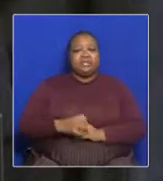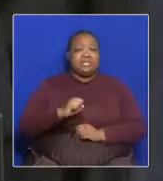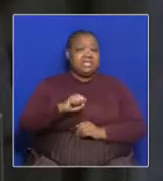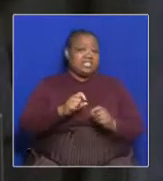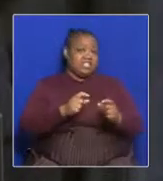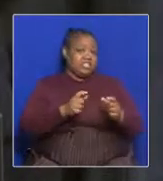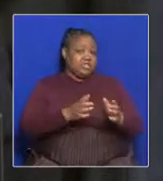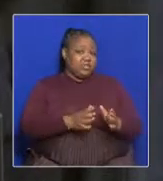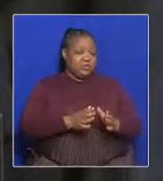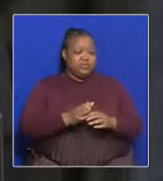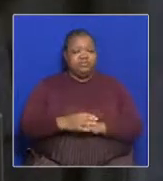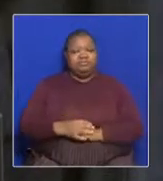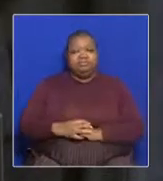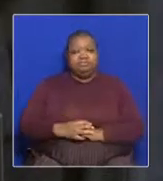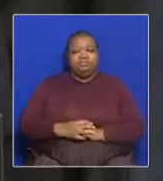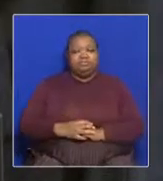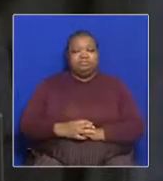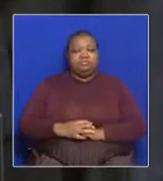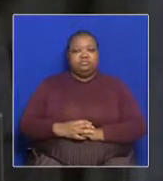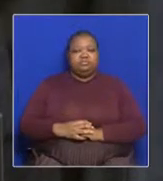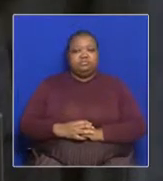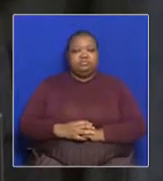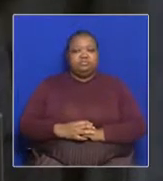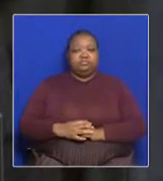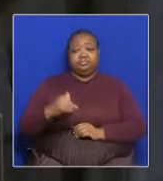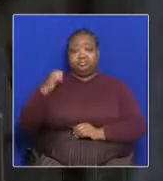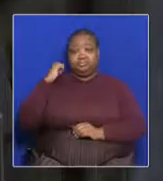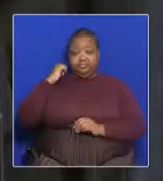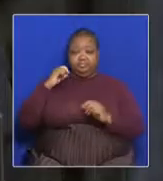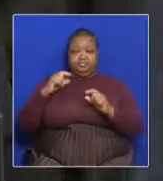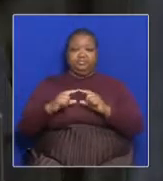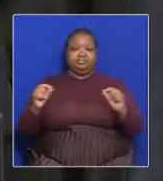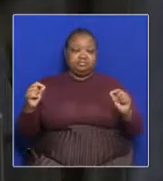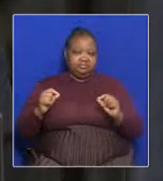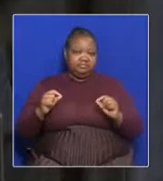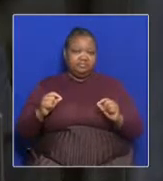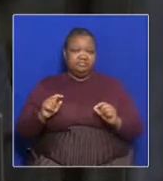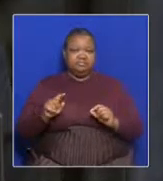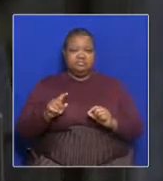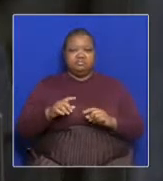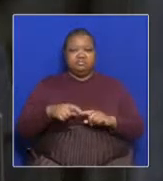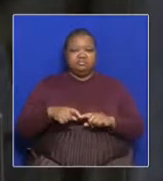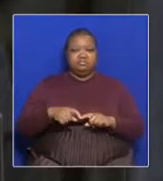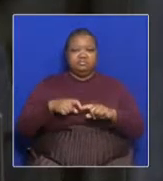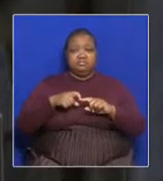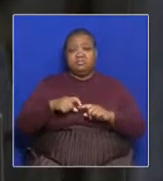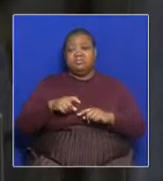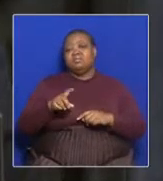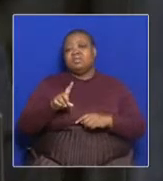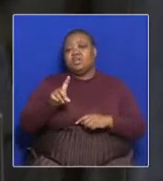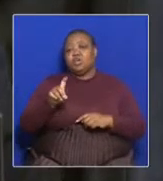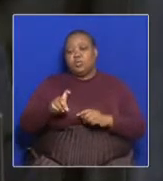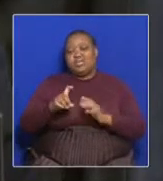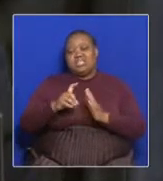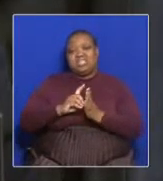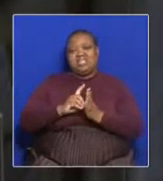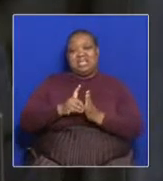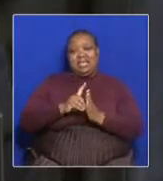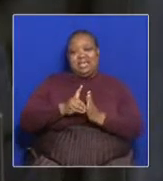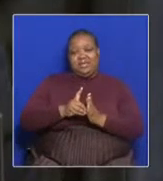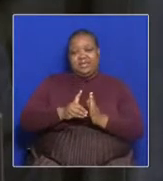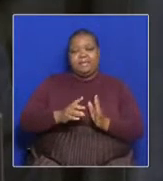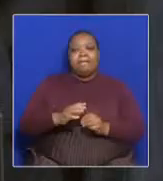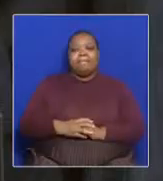When we finished yesterday, I reserved a question to do with the diary that I